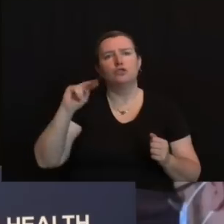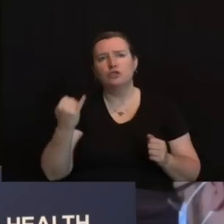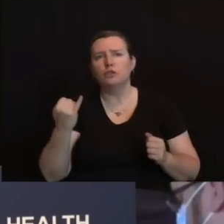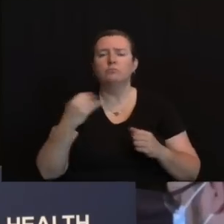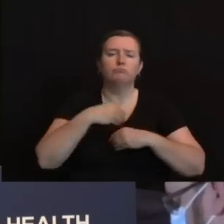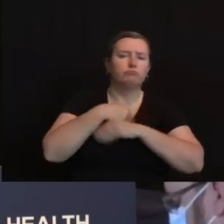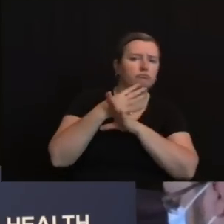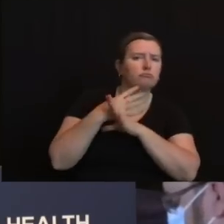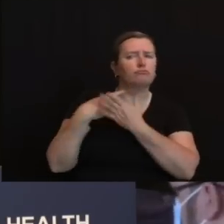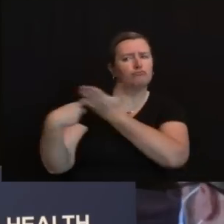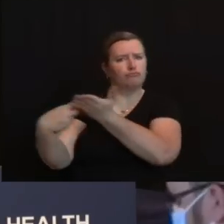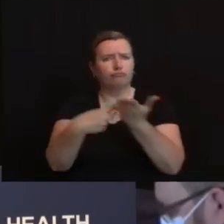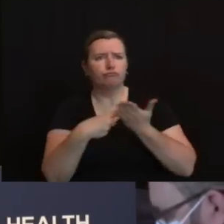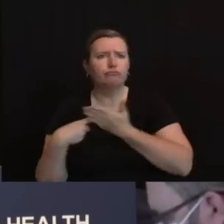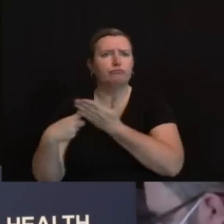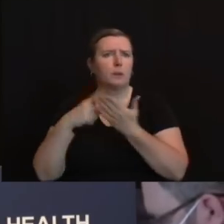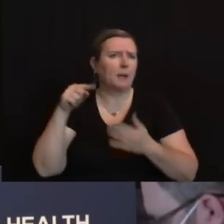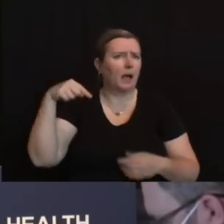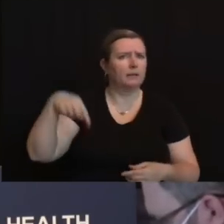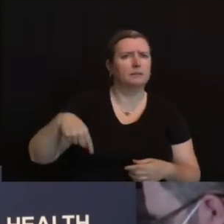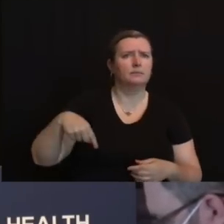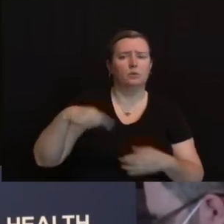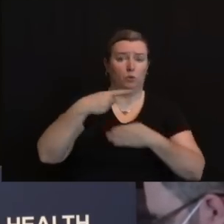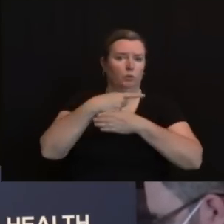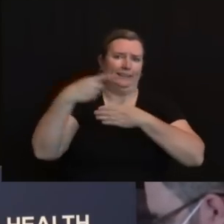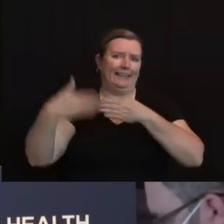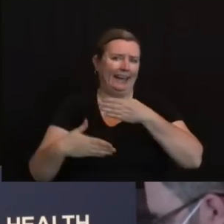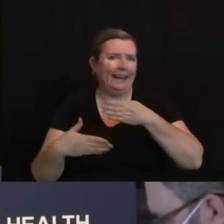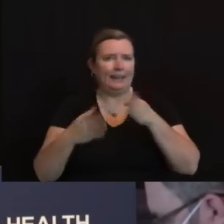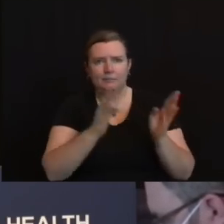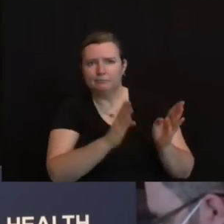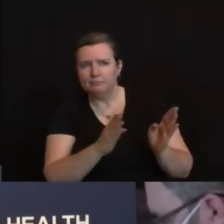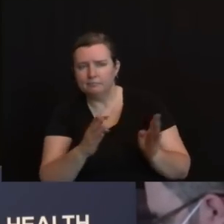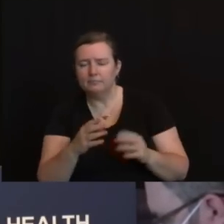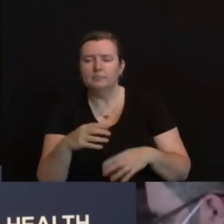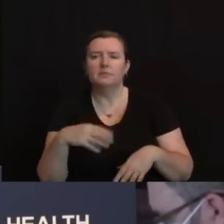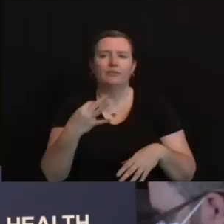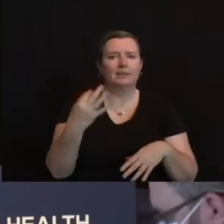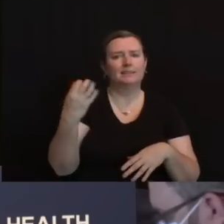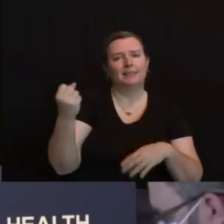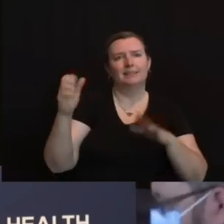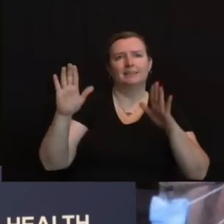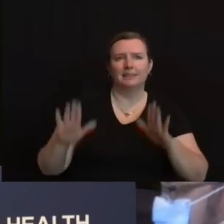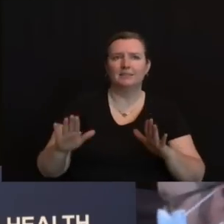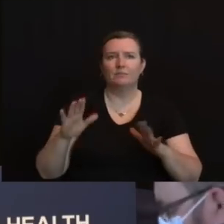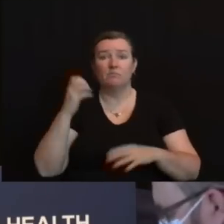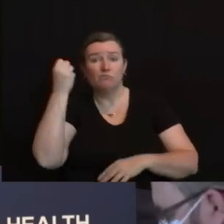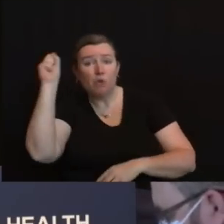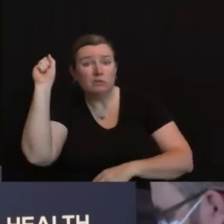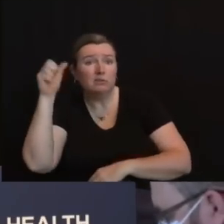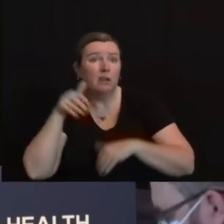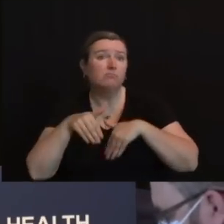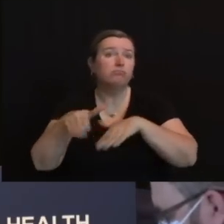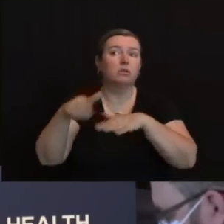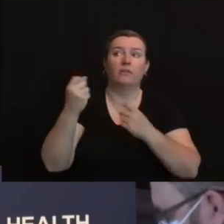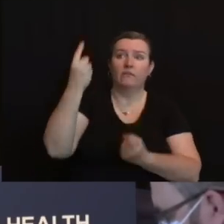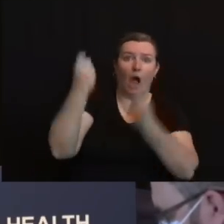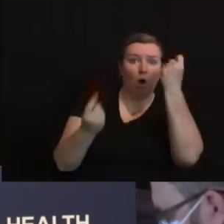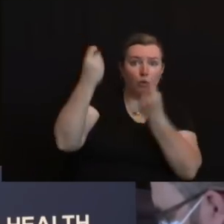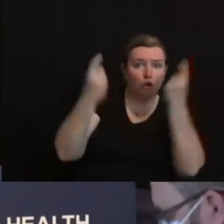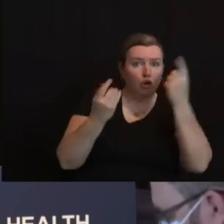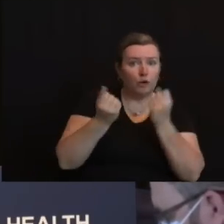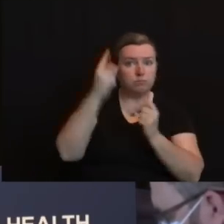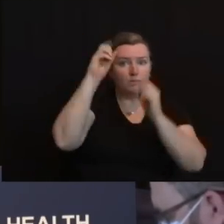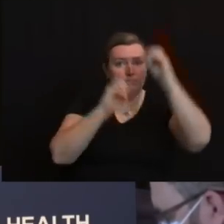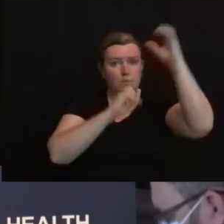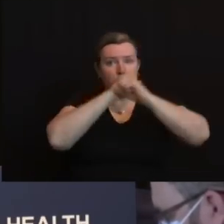special events that are coming up over the next few days, including protests and fireworks and different deployments that we have,